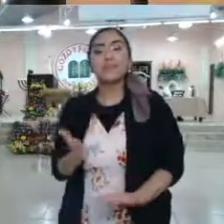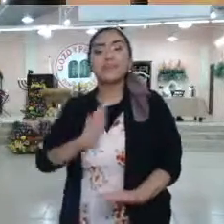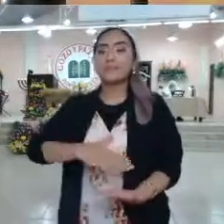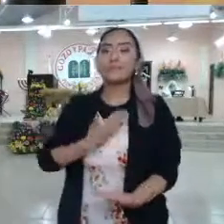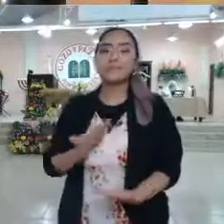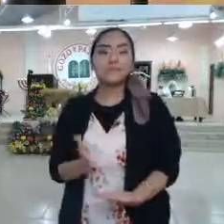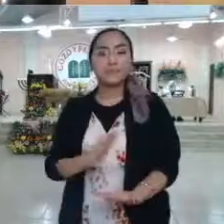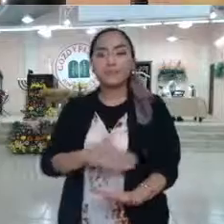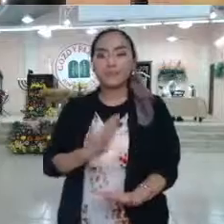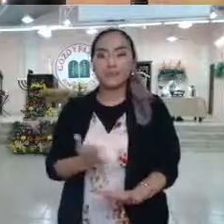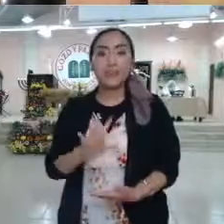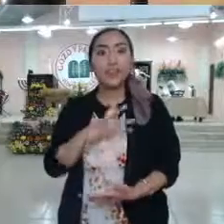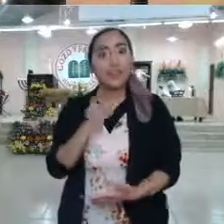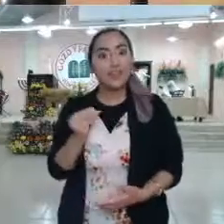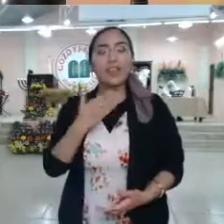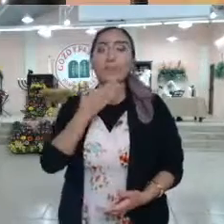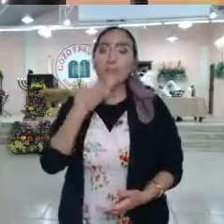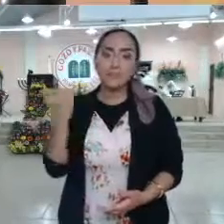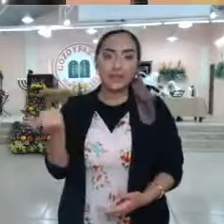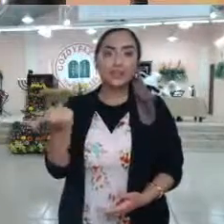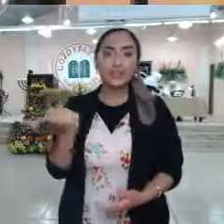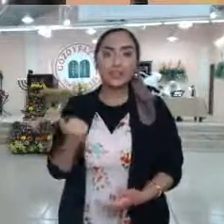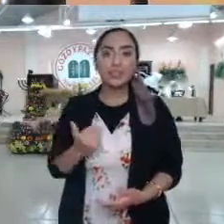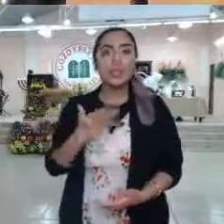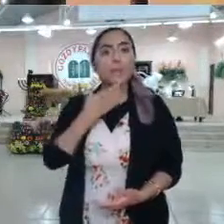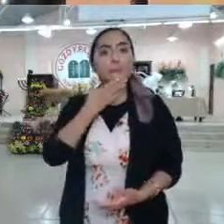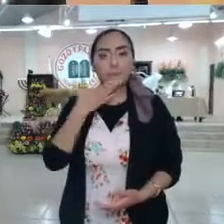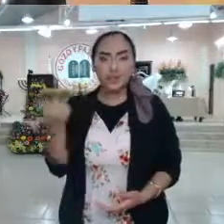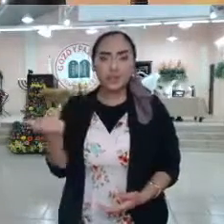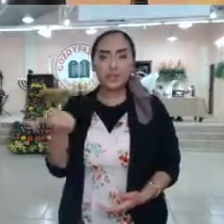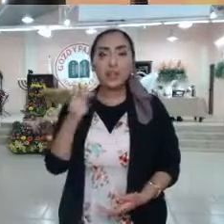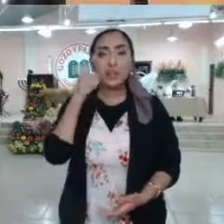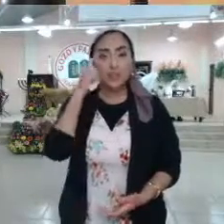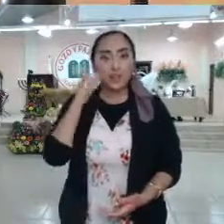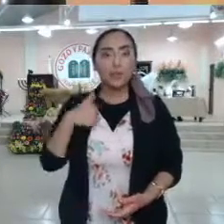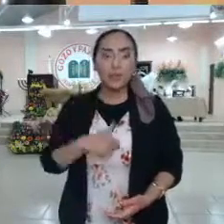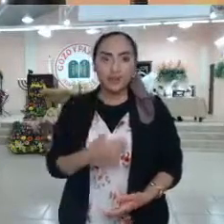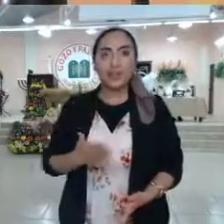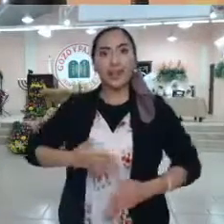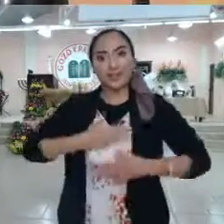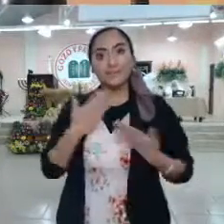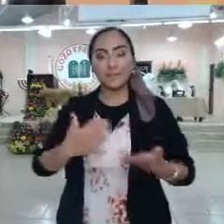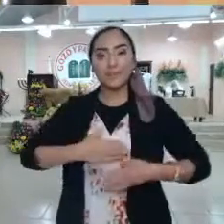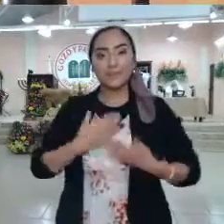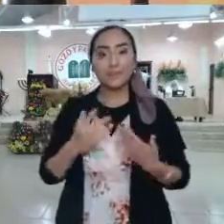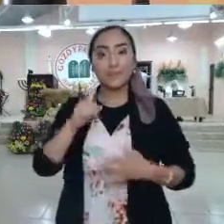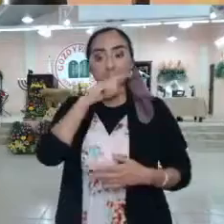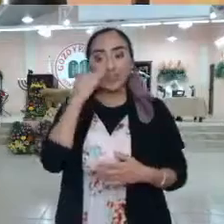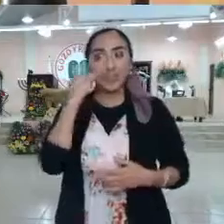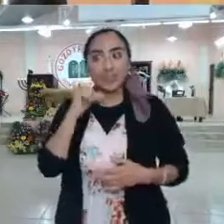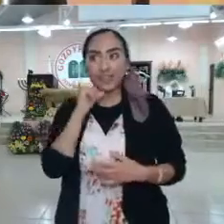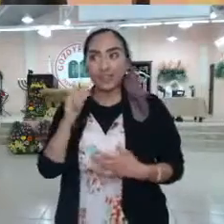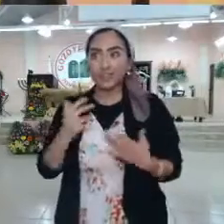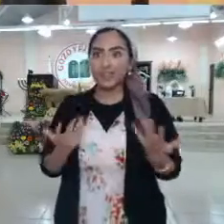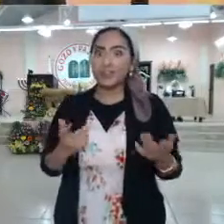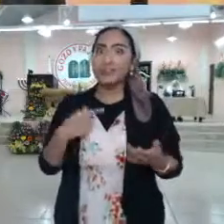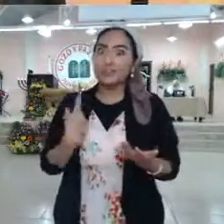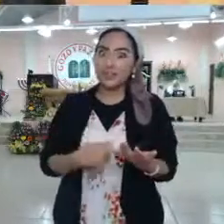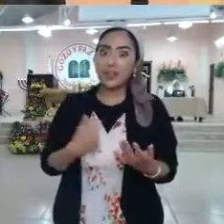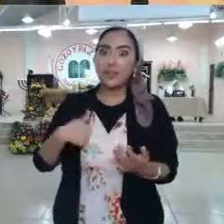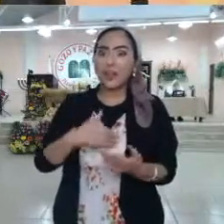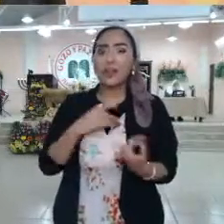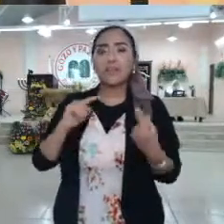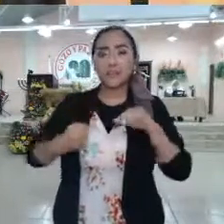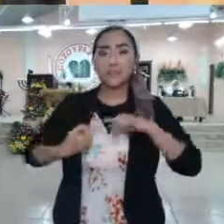started to sing. Y es lo mejor todavía And it is para the estar aquí. Es lo best. mejor It para is the estar de buenas. best to wake Porque up si in no, a good imagínate, mood, a because if veces not, tenemos imagine